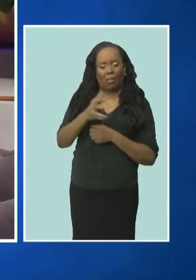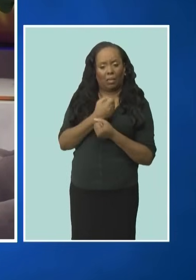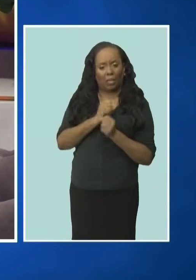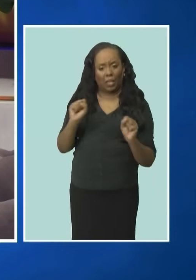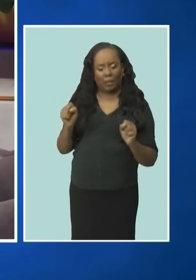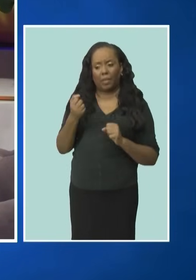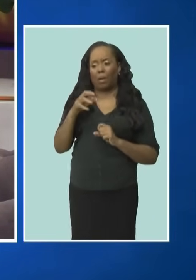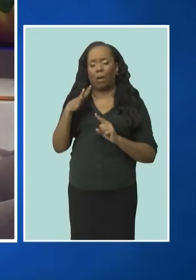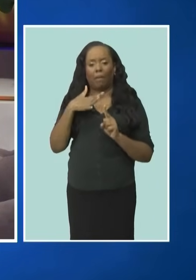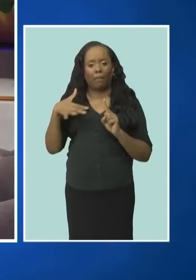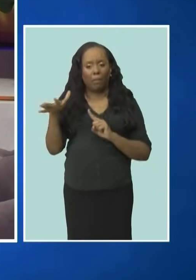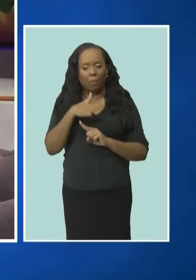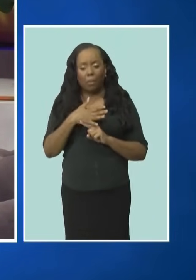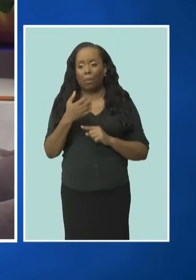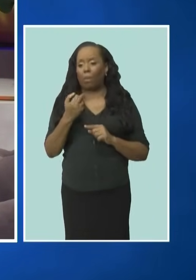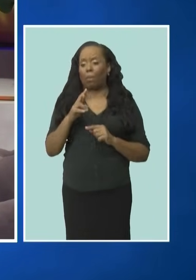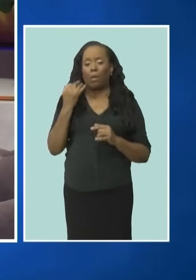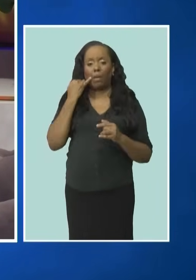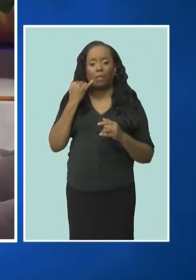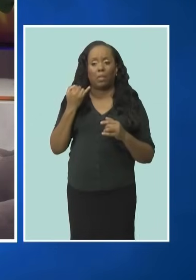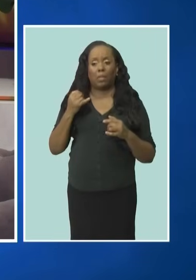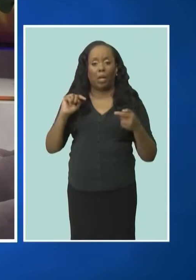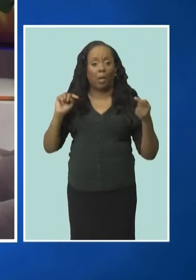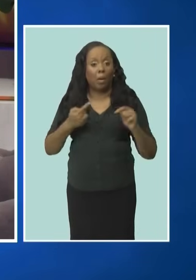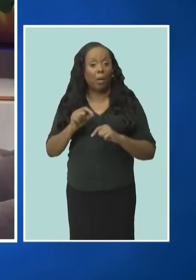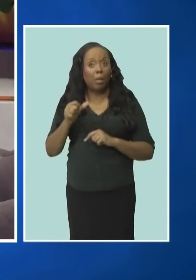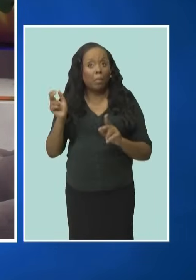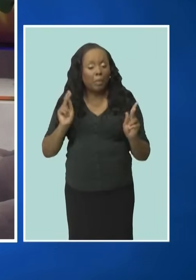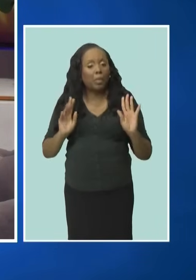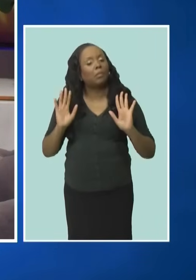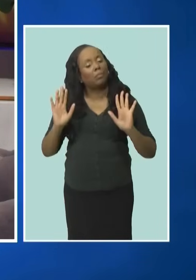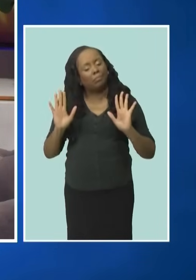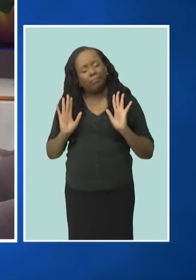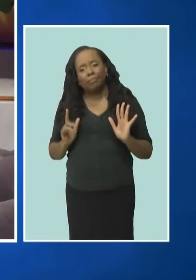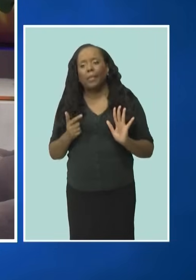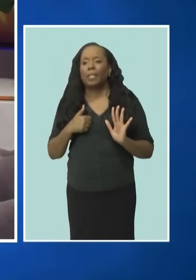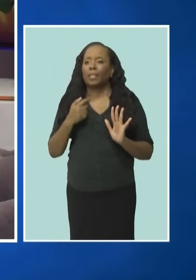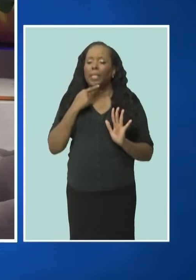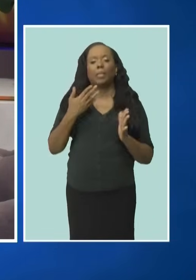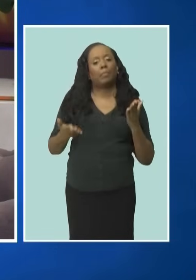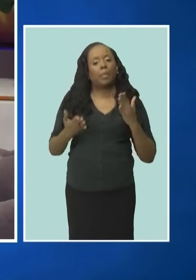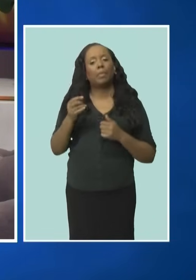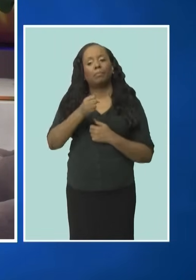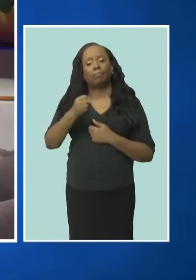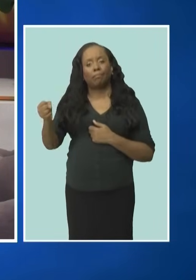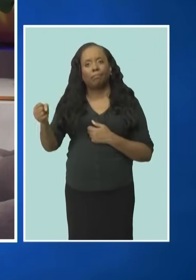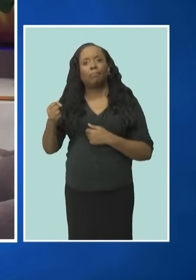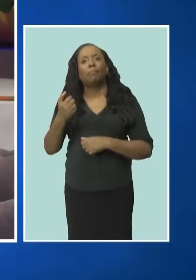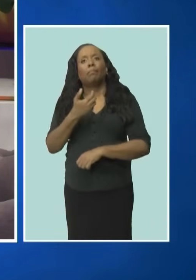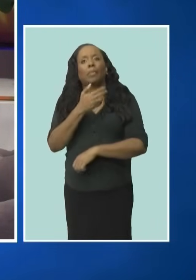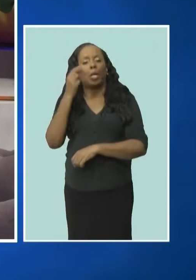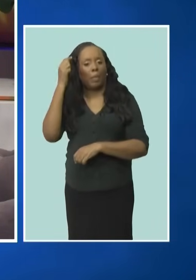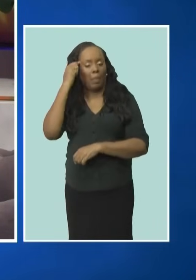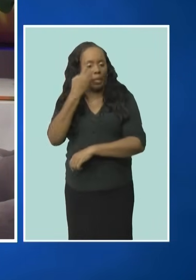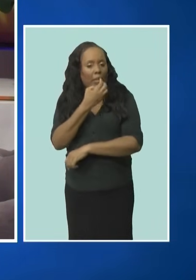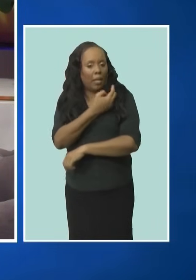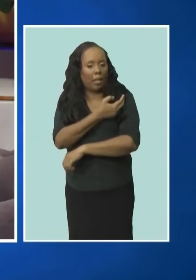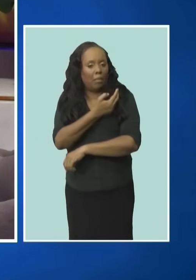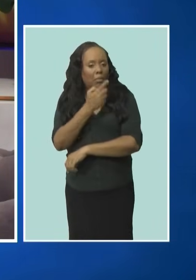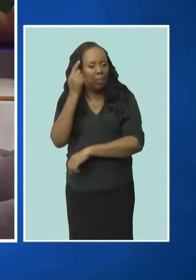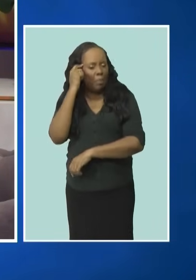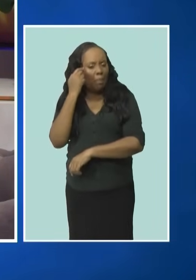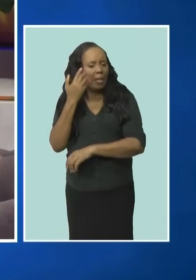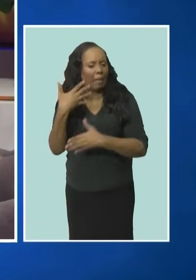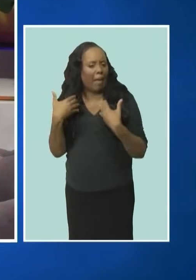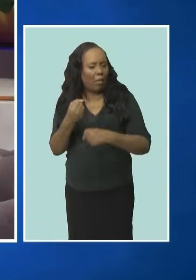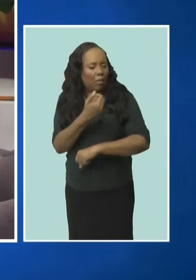environments, or if they're at risk of harm to themselves or others, then I would consider admission to an inpatient mental health facility as a